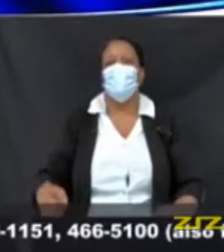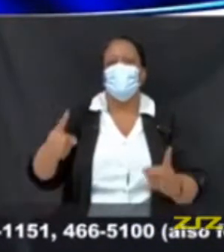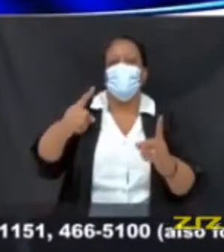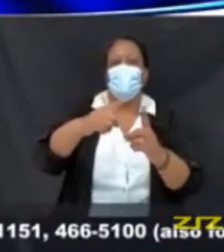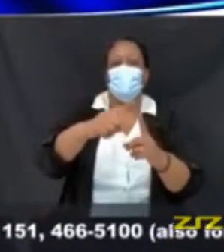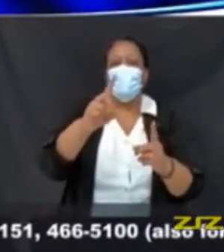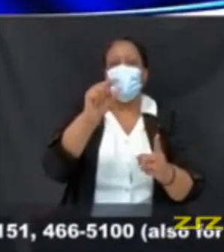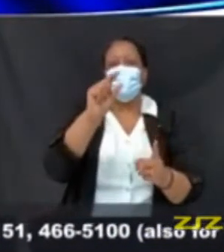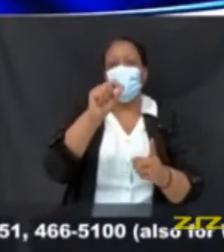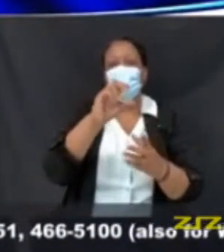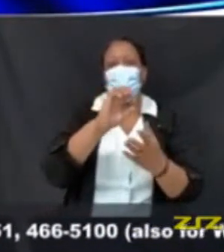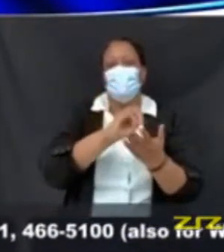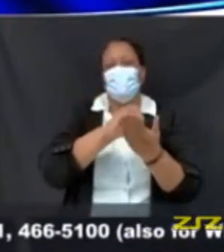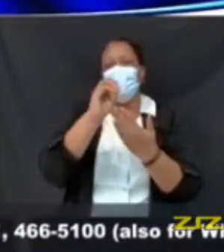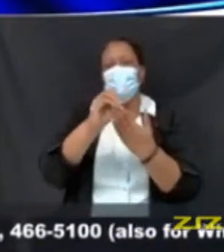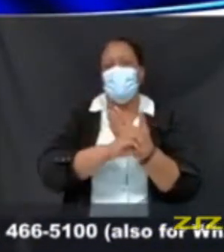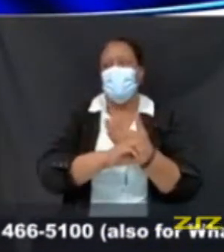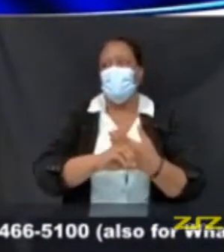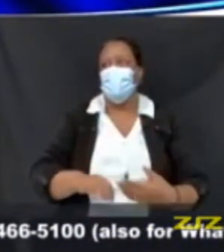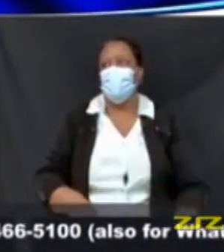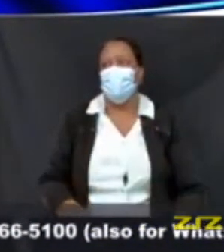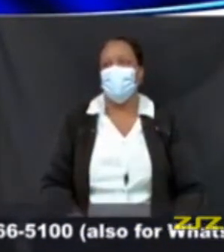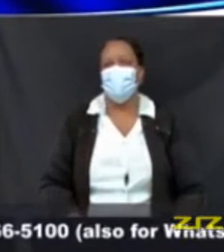I've been keeping a record.